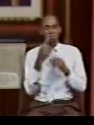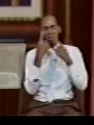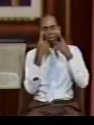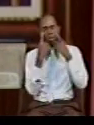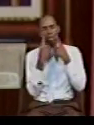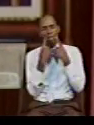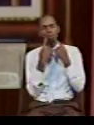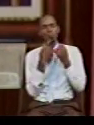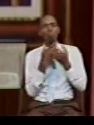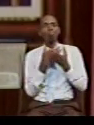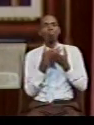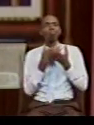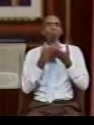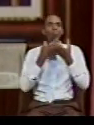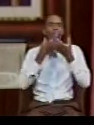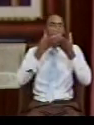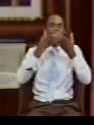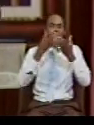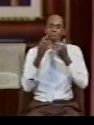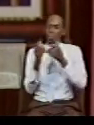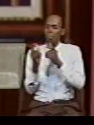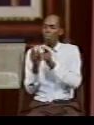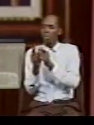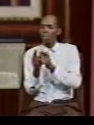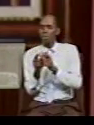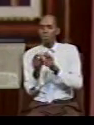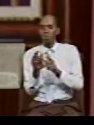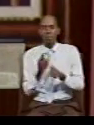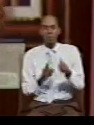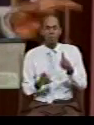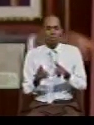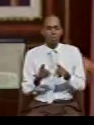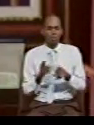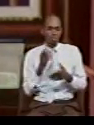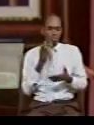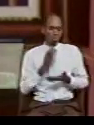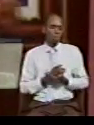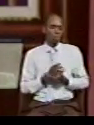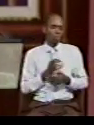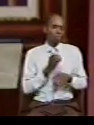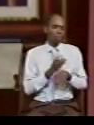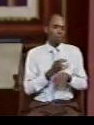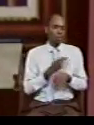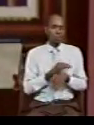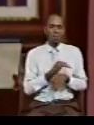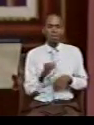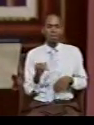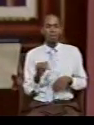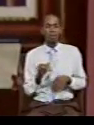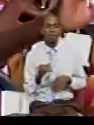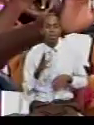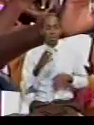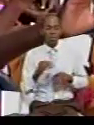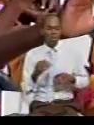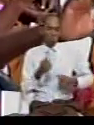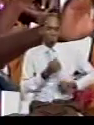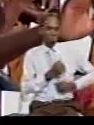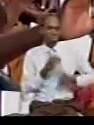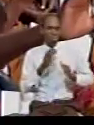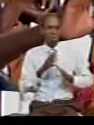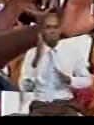shouted, you talked to people, you sought counseling. The stone was still there. The soldiers were still